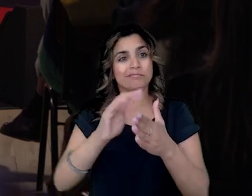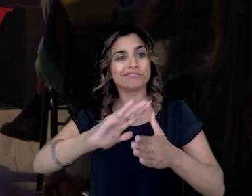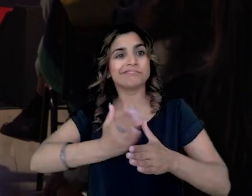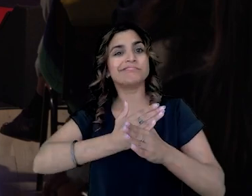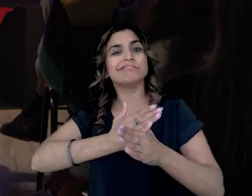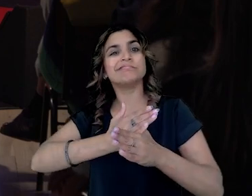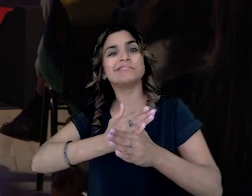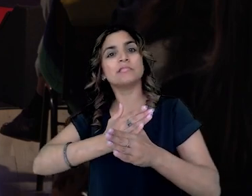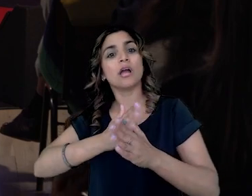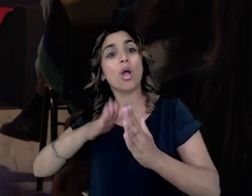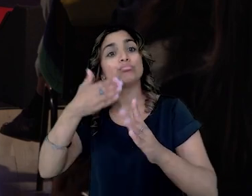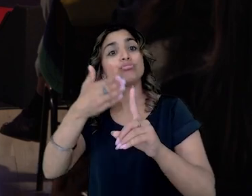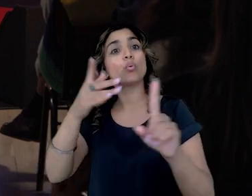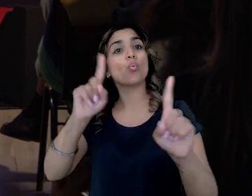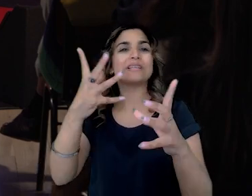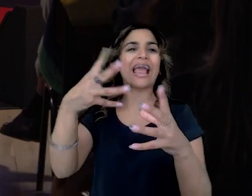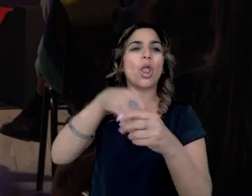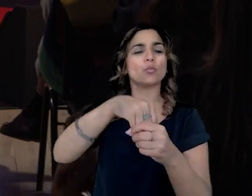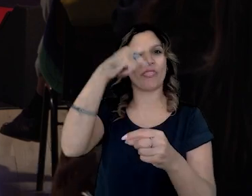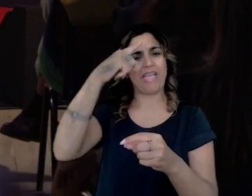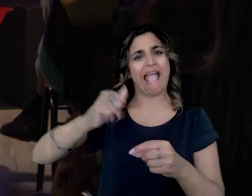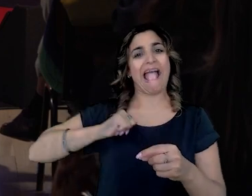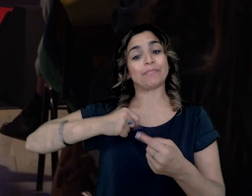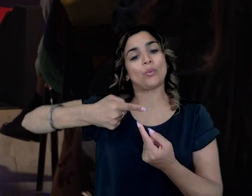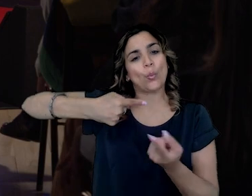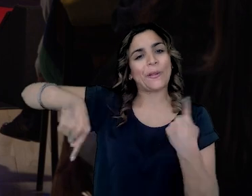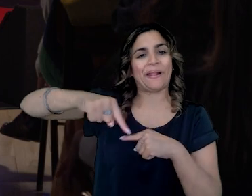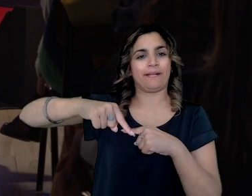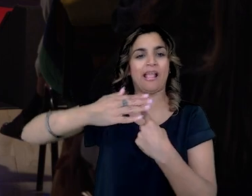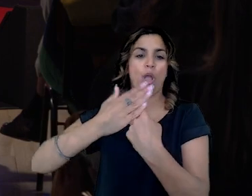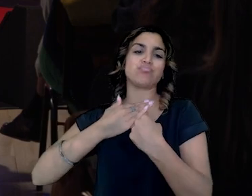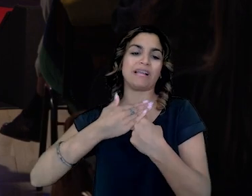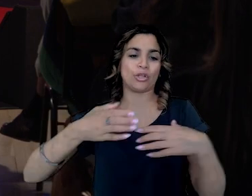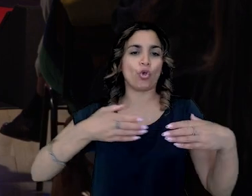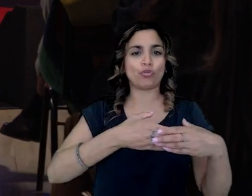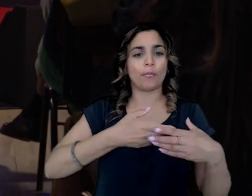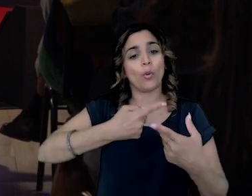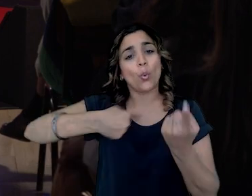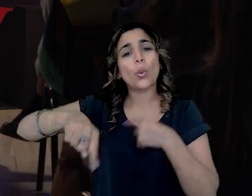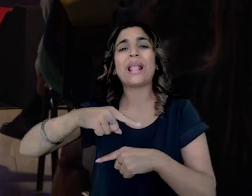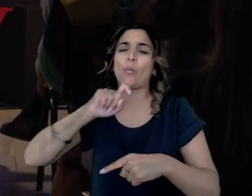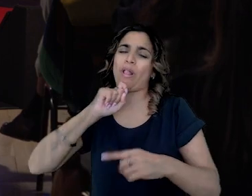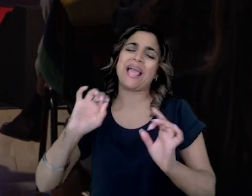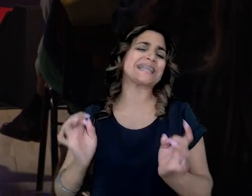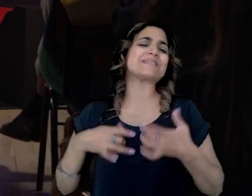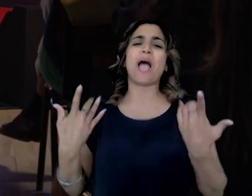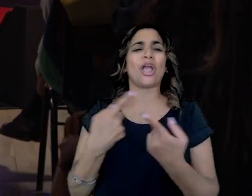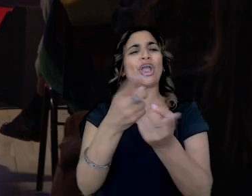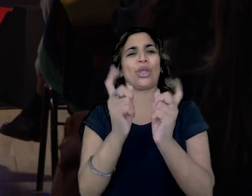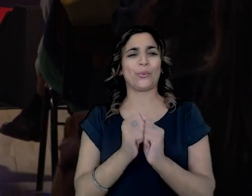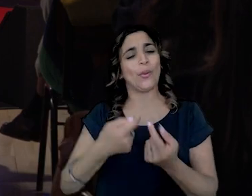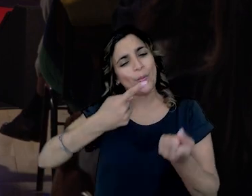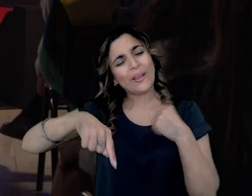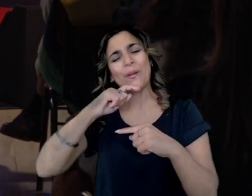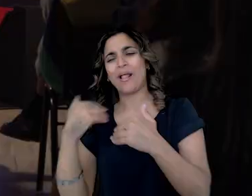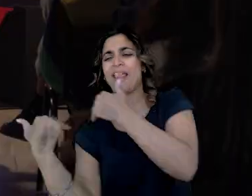is to expect oppressed and marginalized groups to be really inspiring and to remove all the barriers that they did